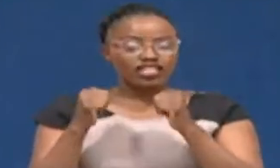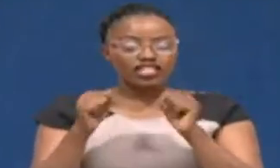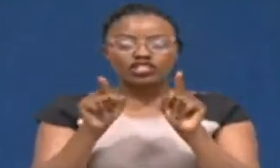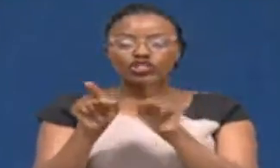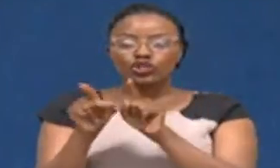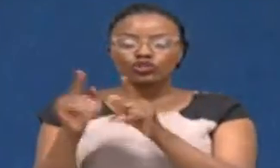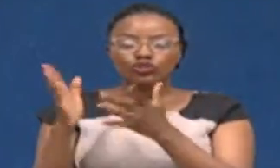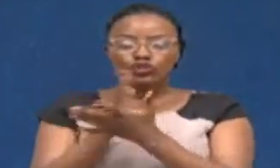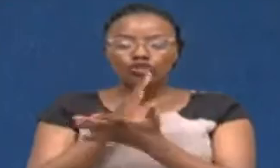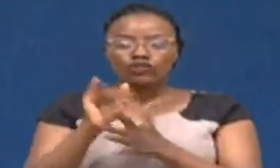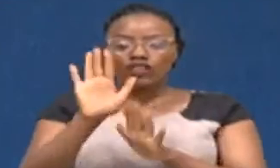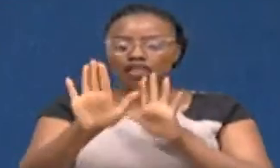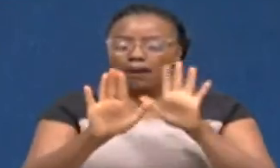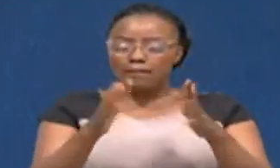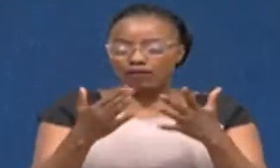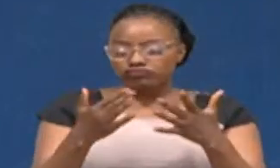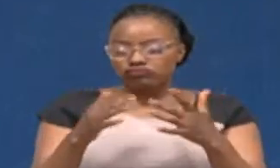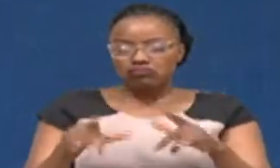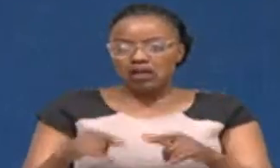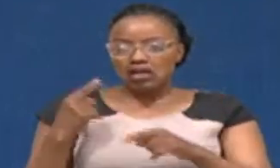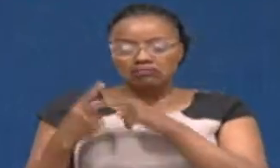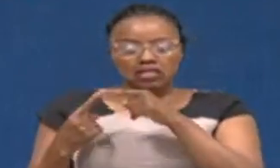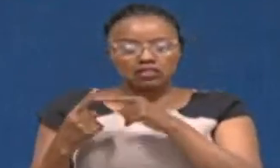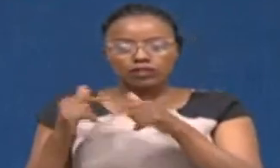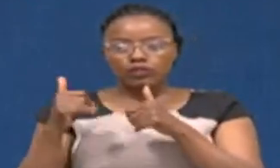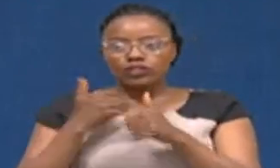to share their lived experiences.